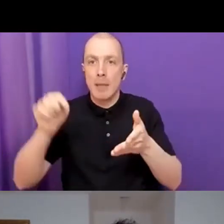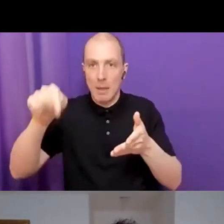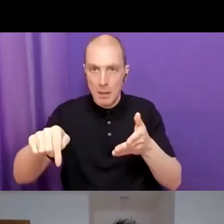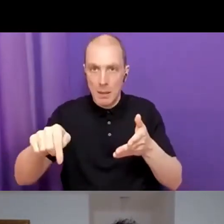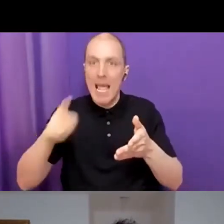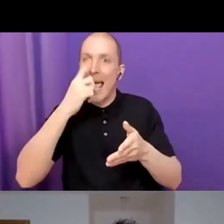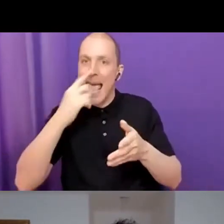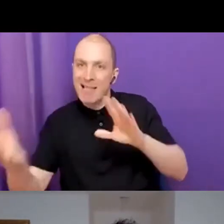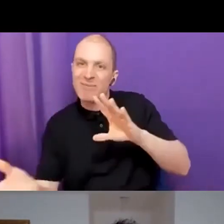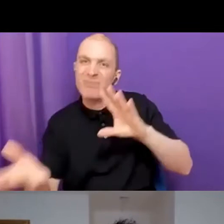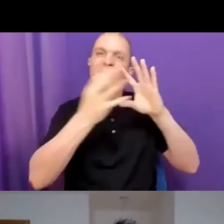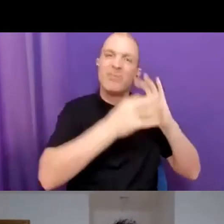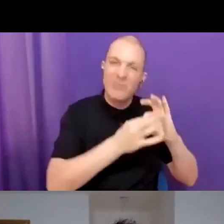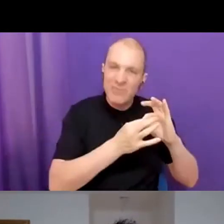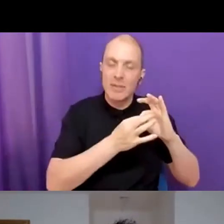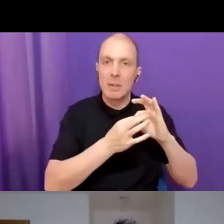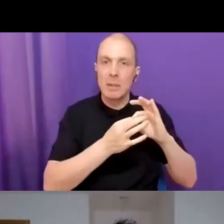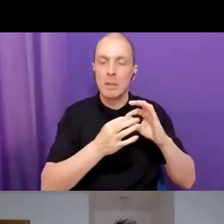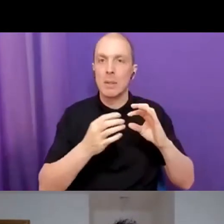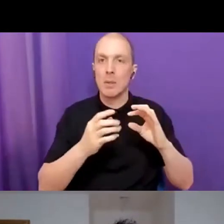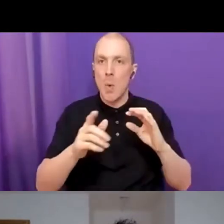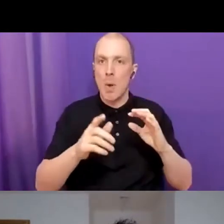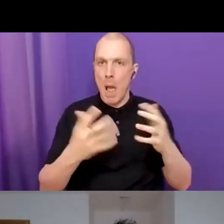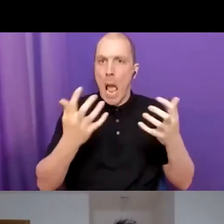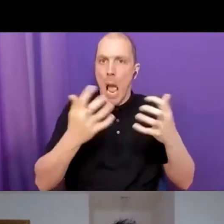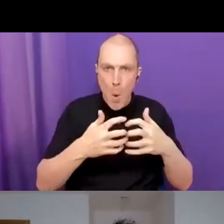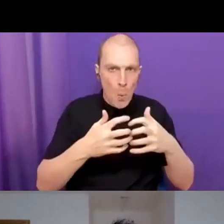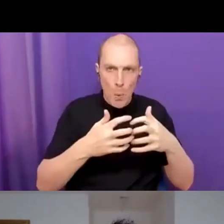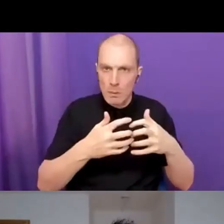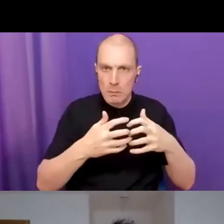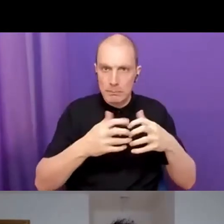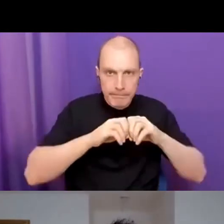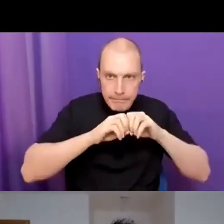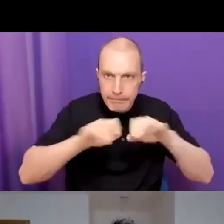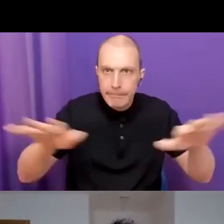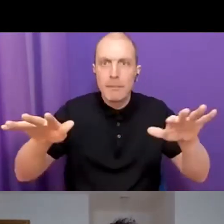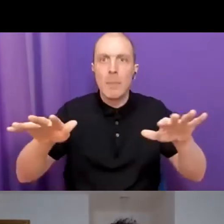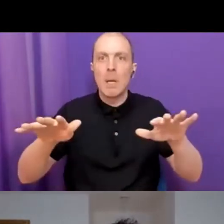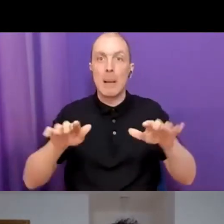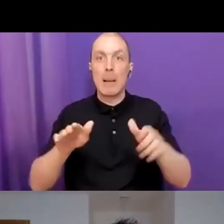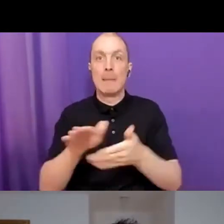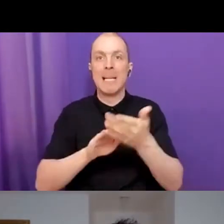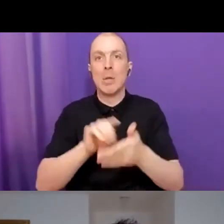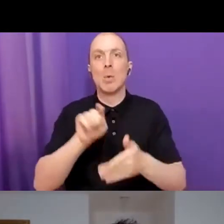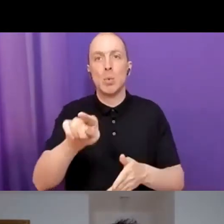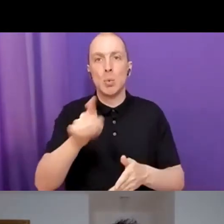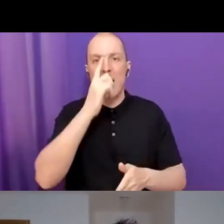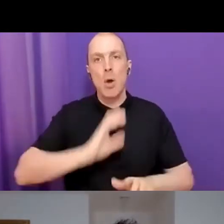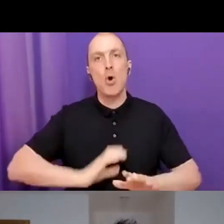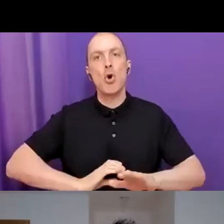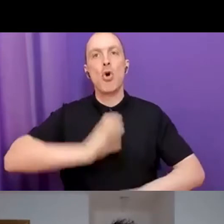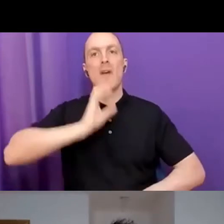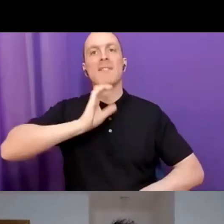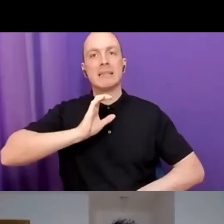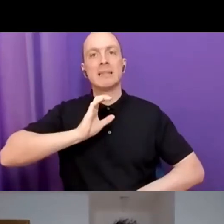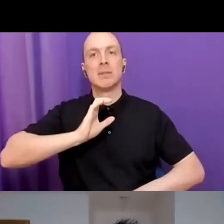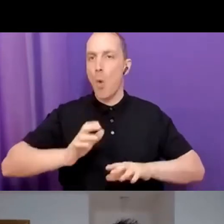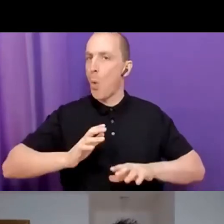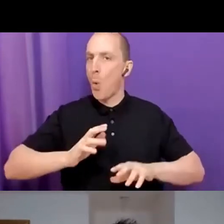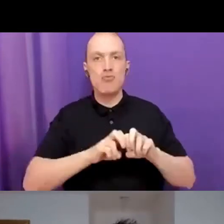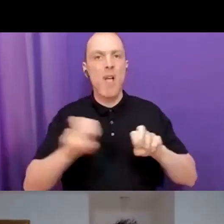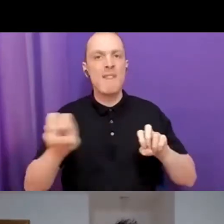available, and also how it is available, so that you have more confidence to travel on the public transport networks across